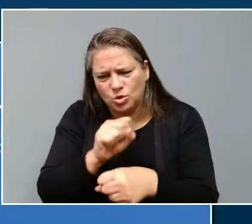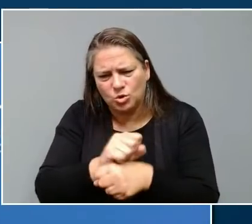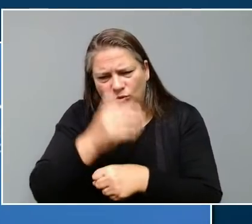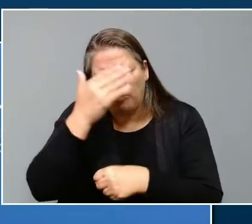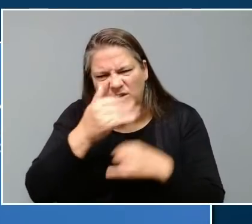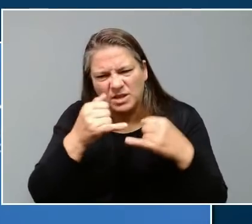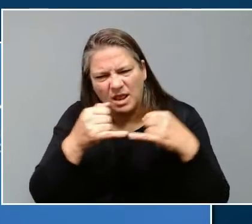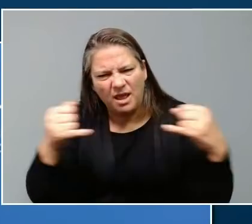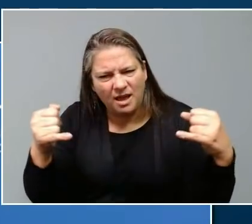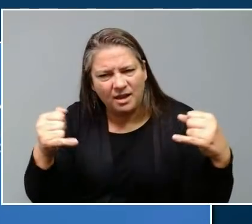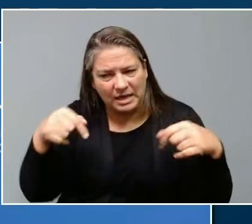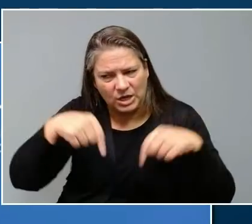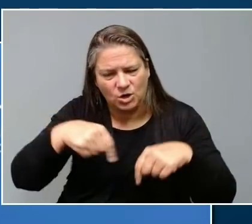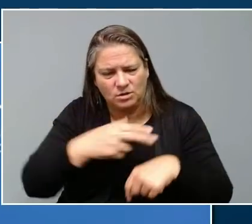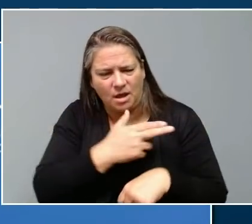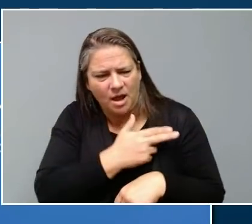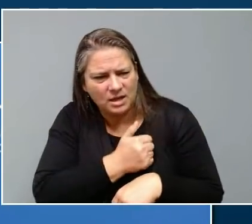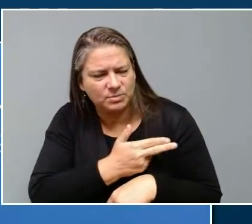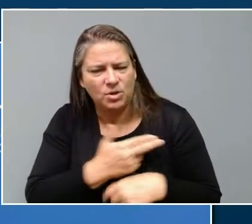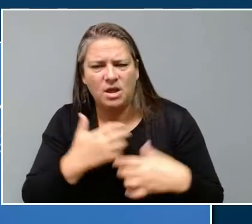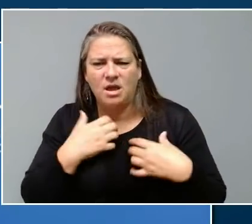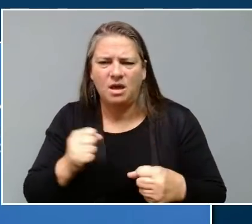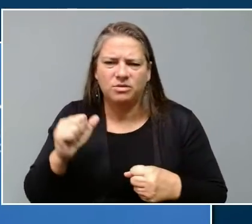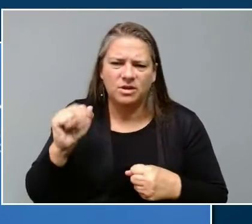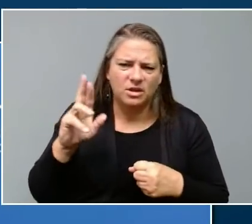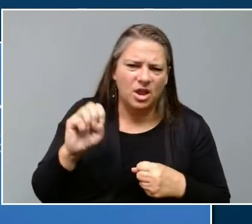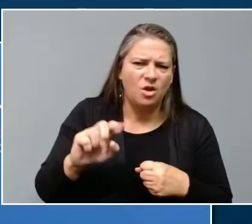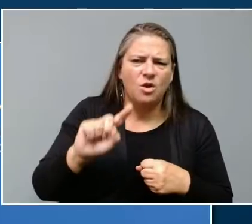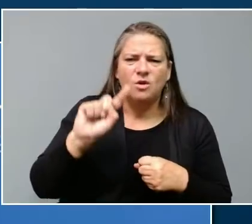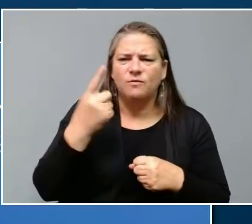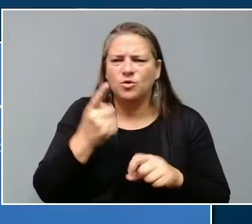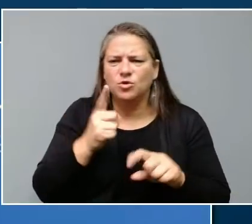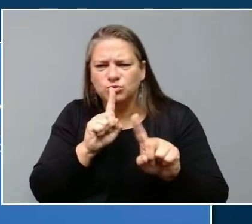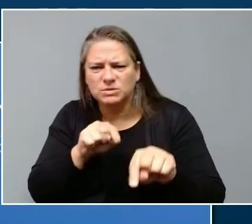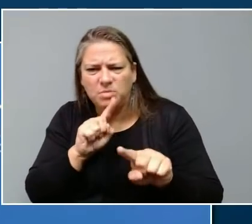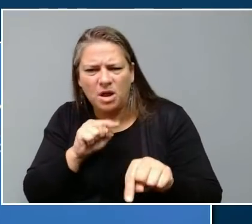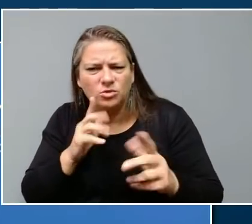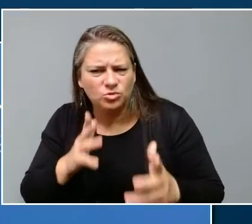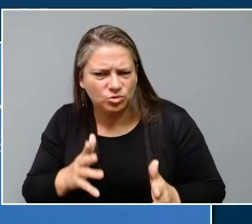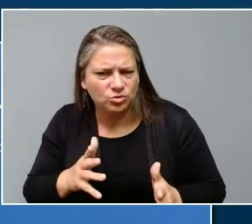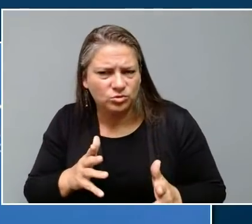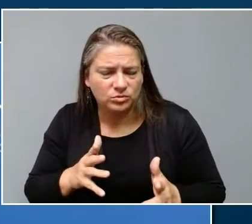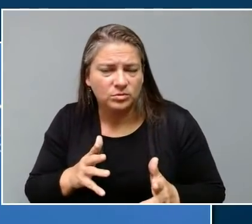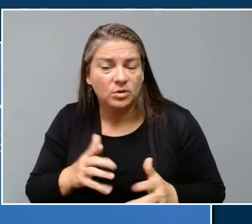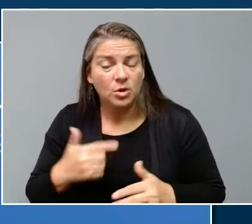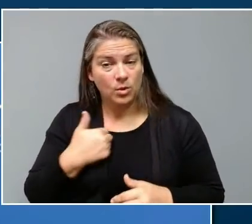our facility and all of our local first responders. We also appreciate the